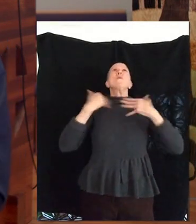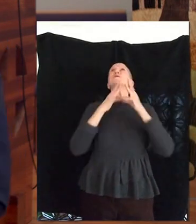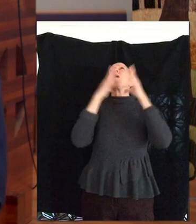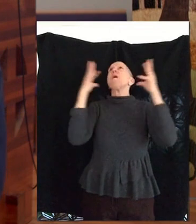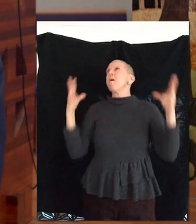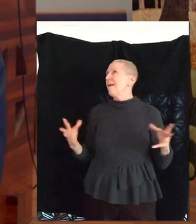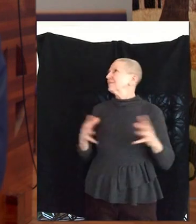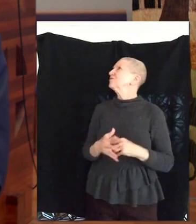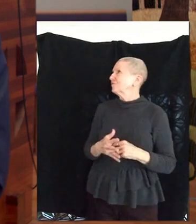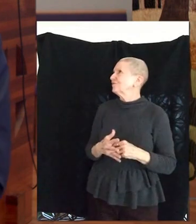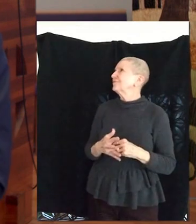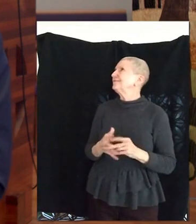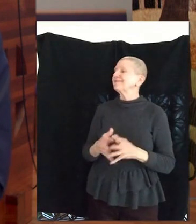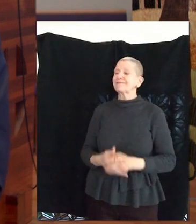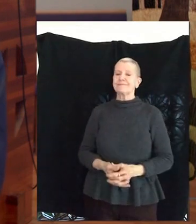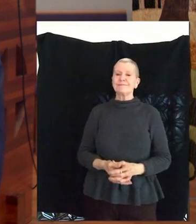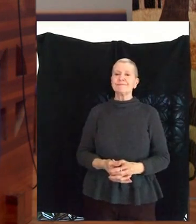so much.